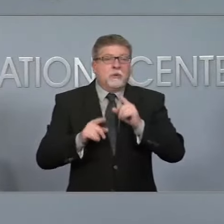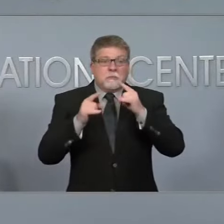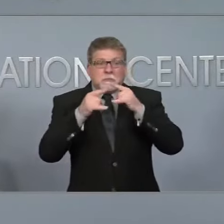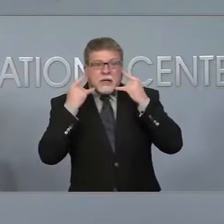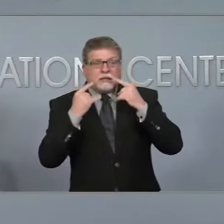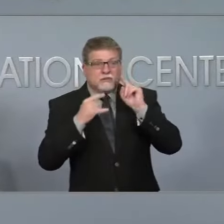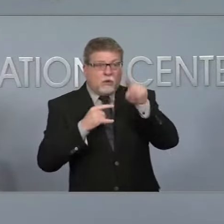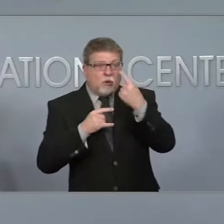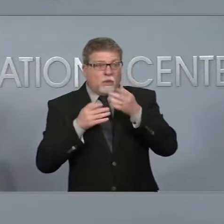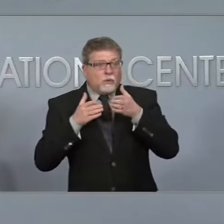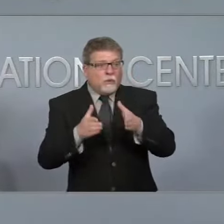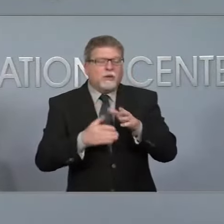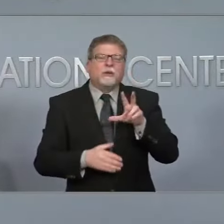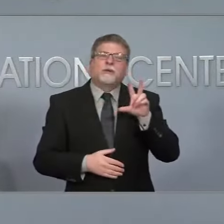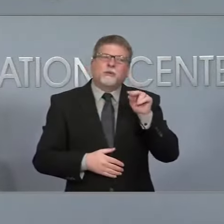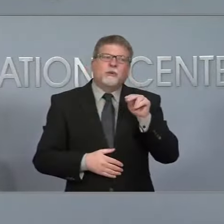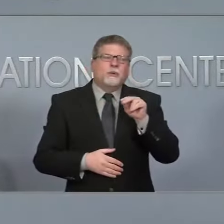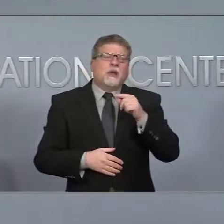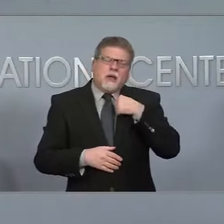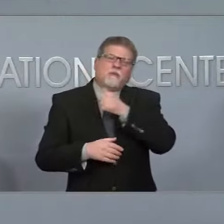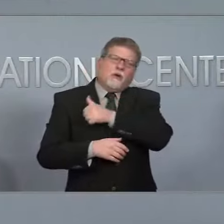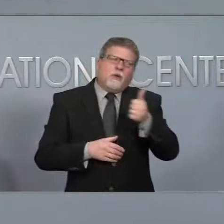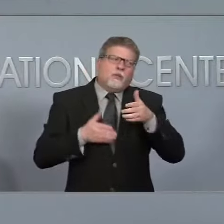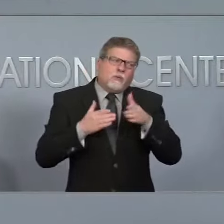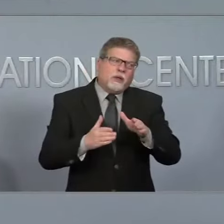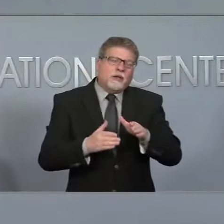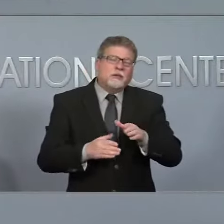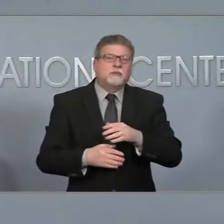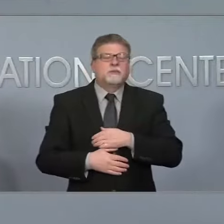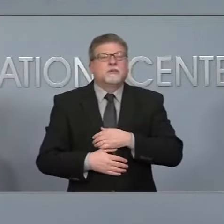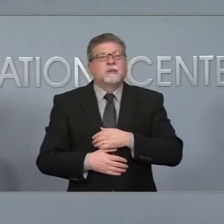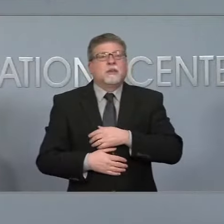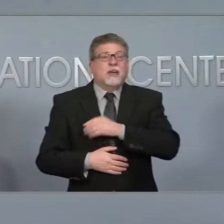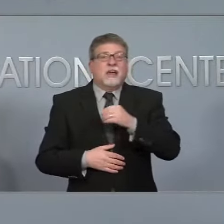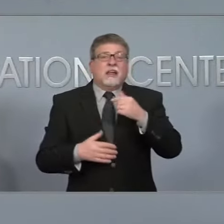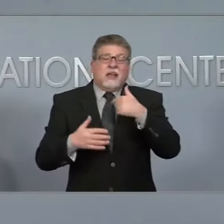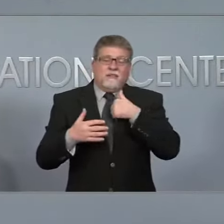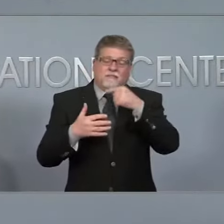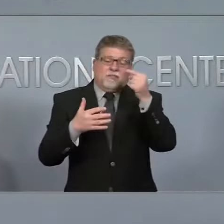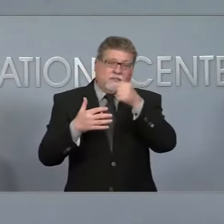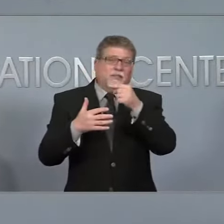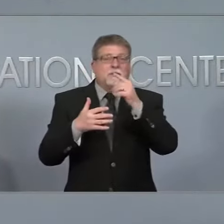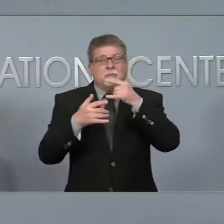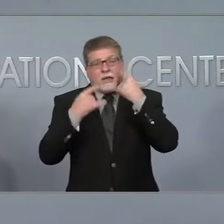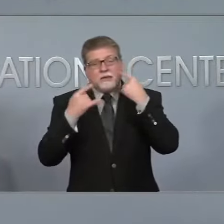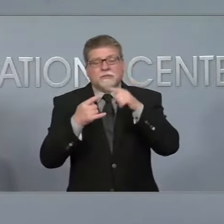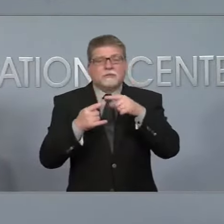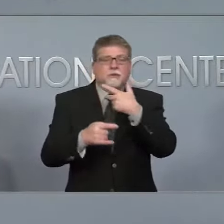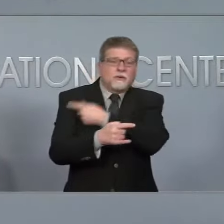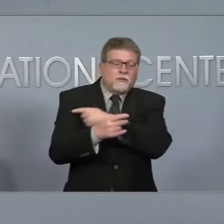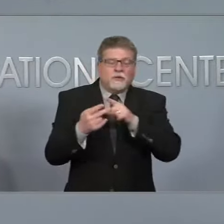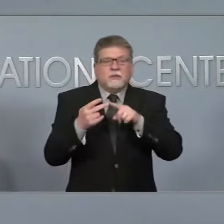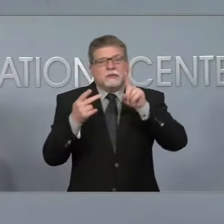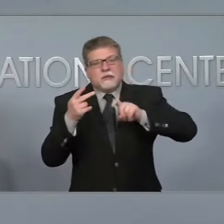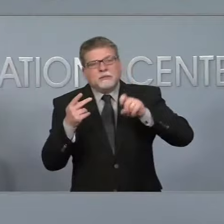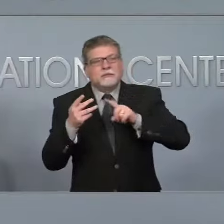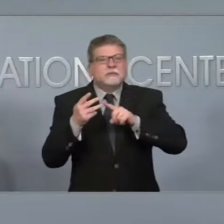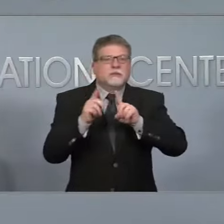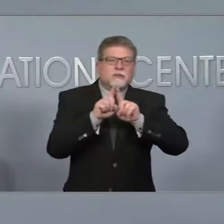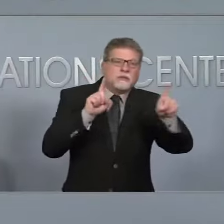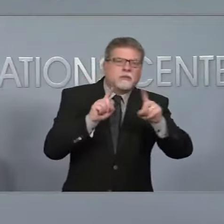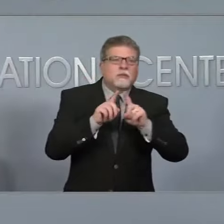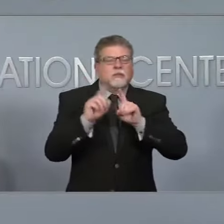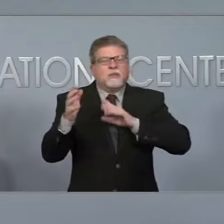And it's one that I think it's time to end those government